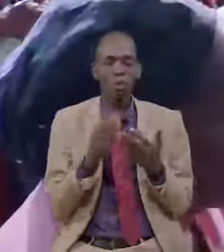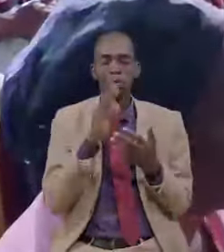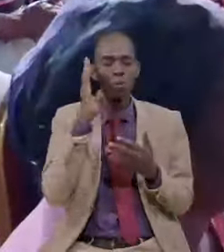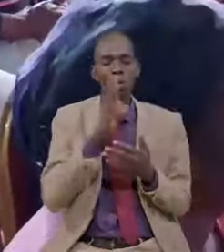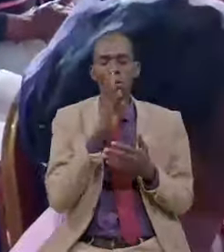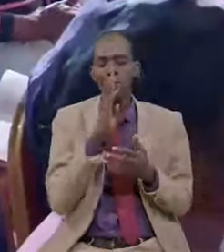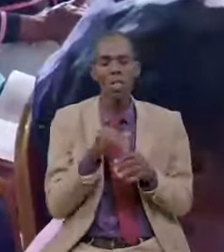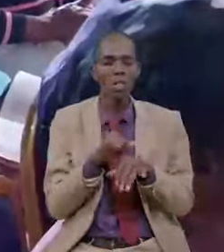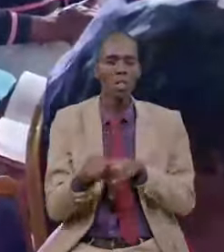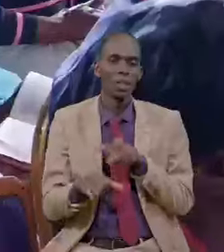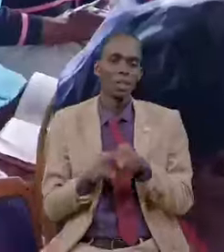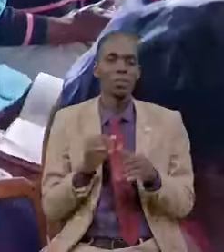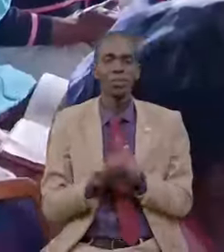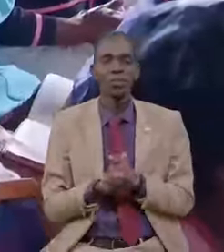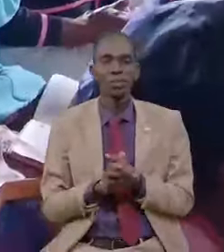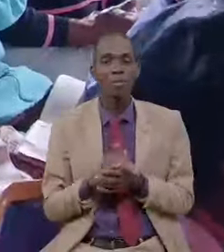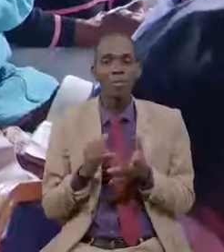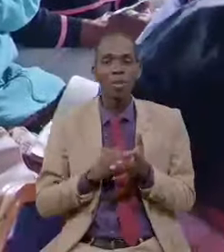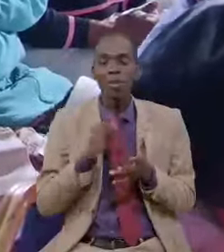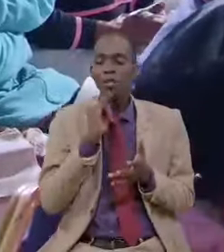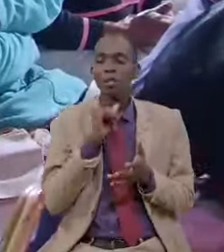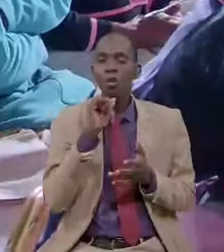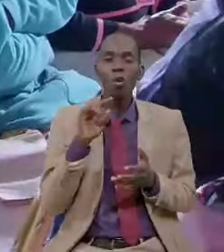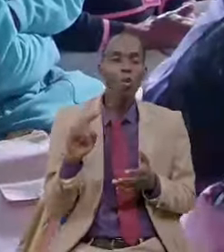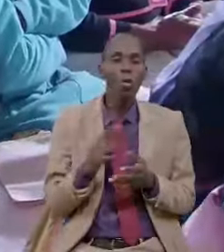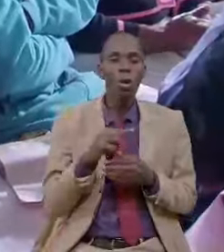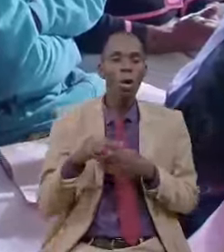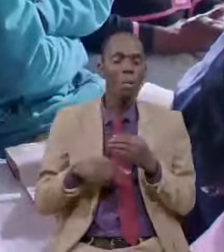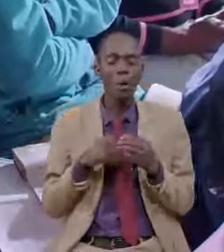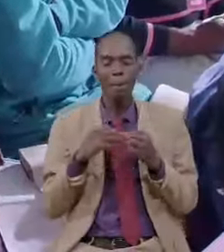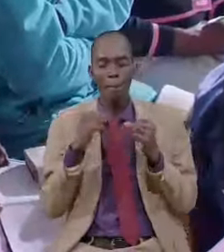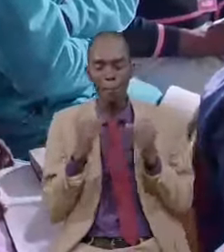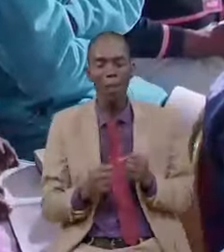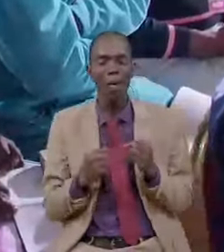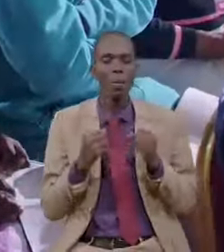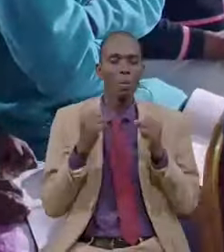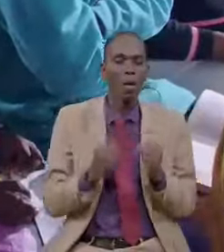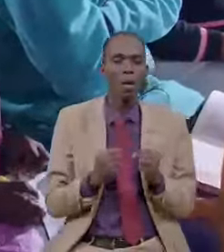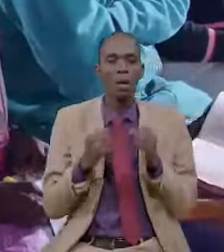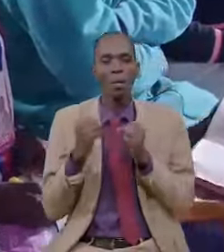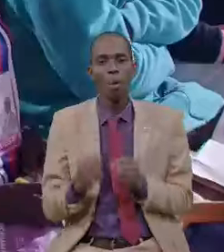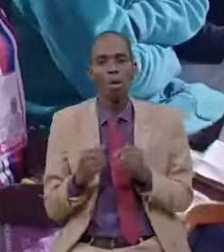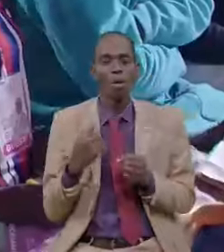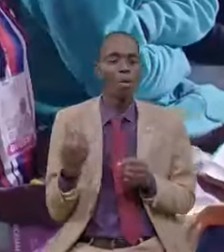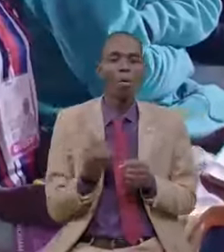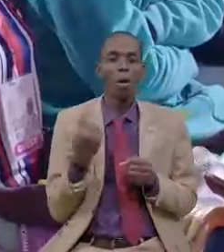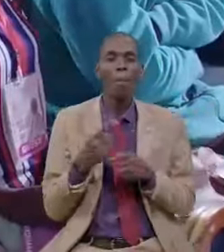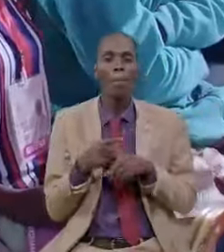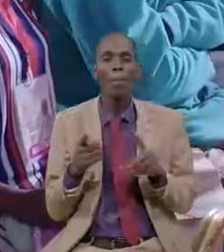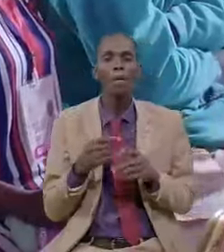That it's not just power, power from what source? from what